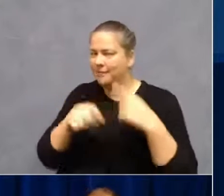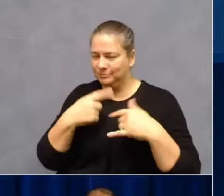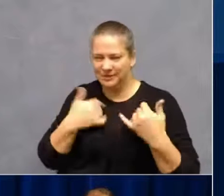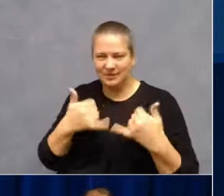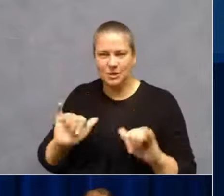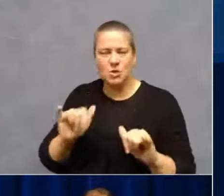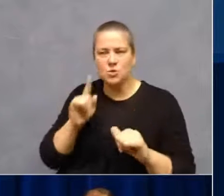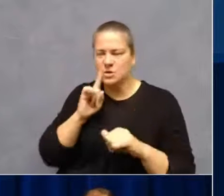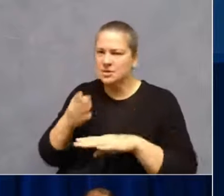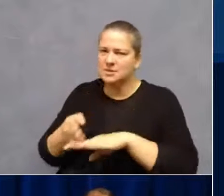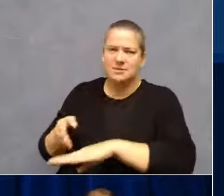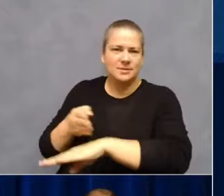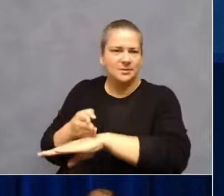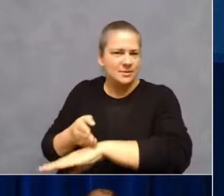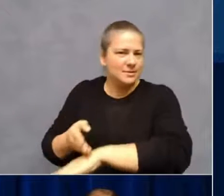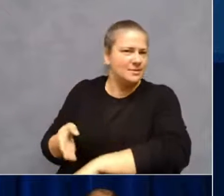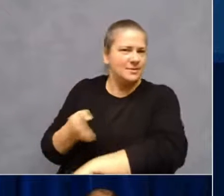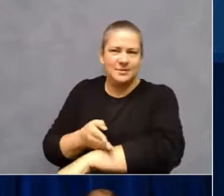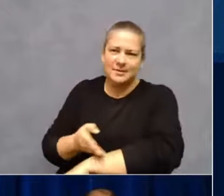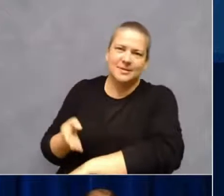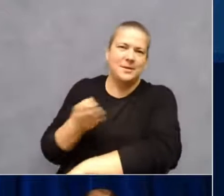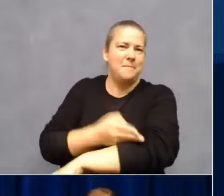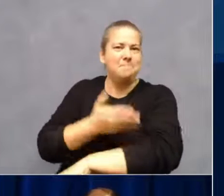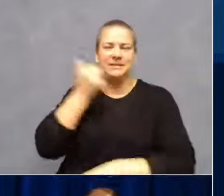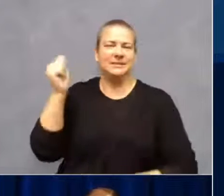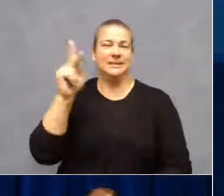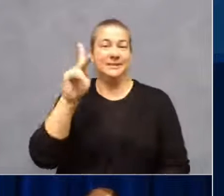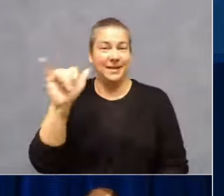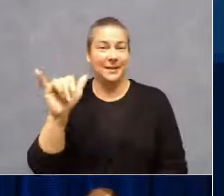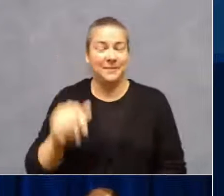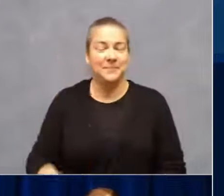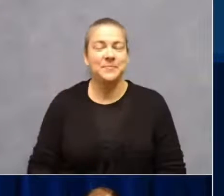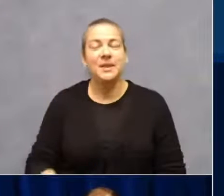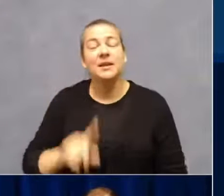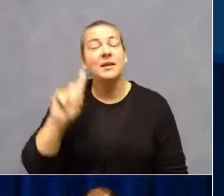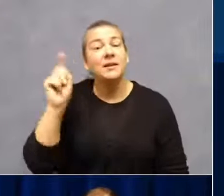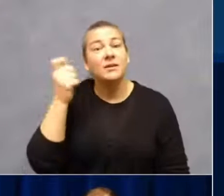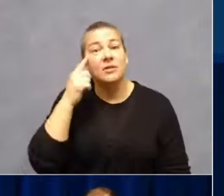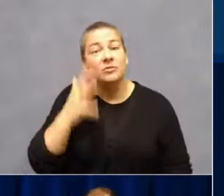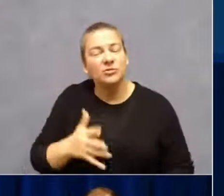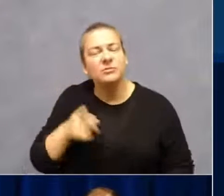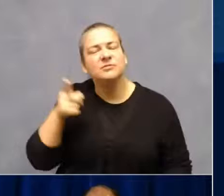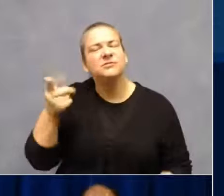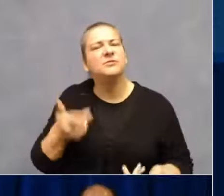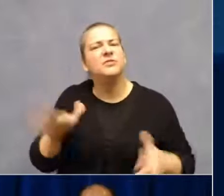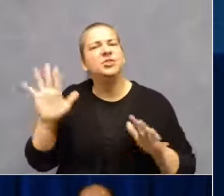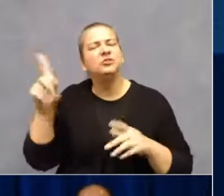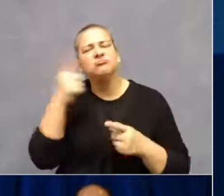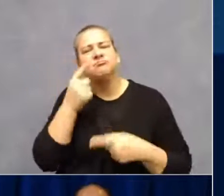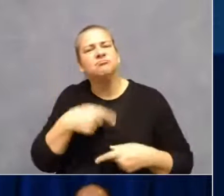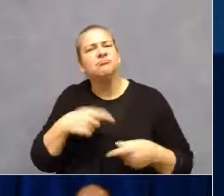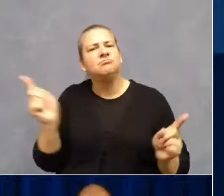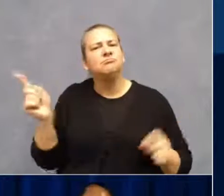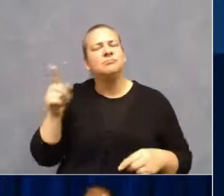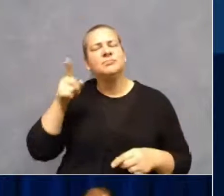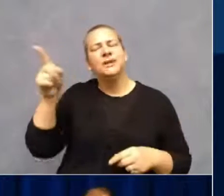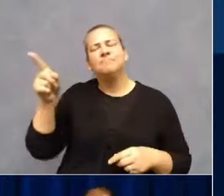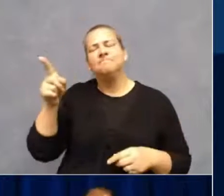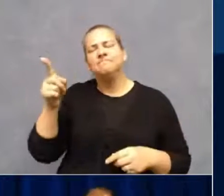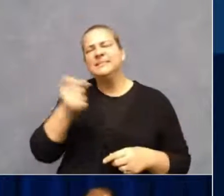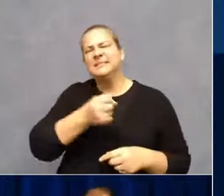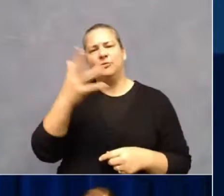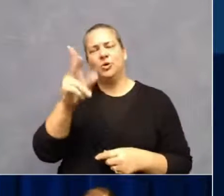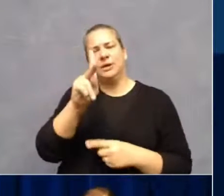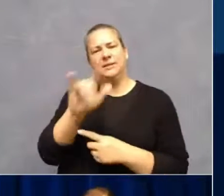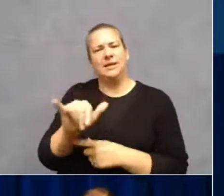Kentucky. The governor also announced several Kentucky transportation awards